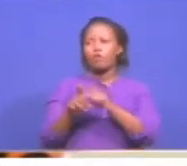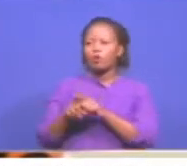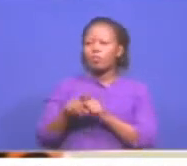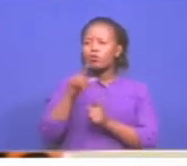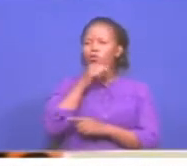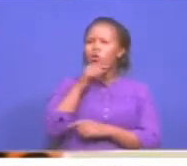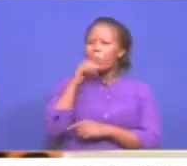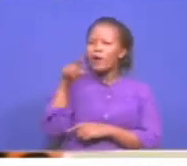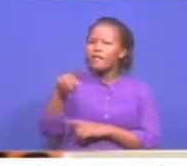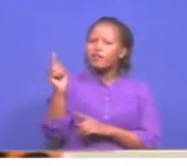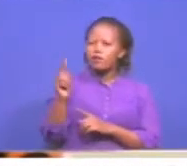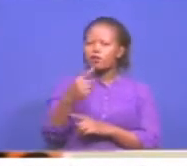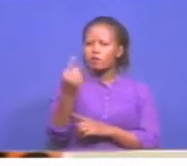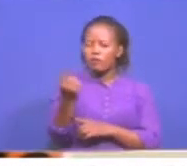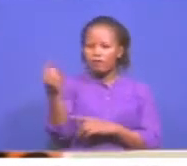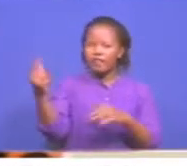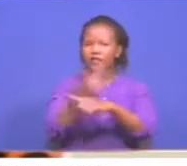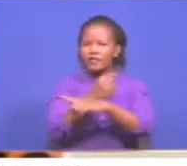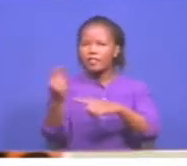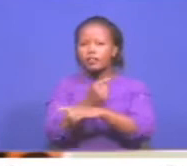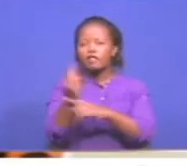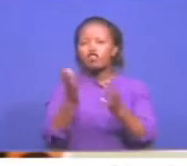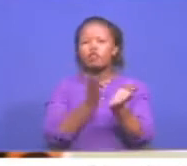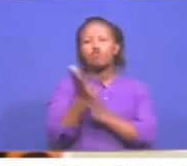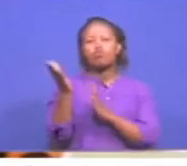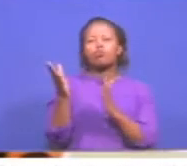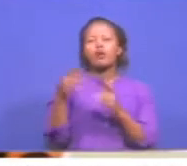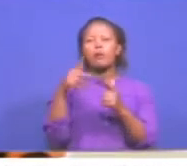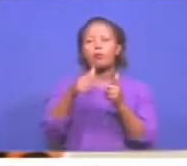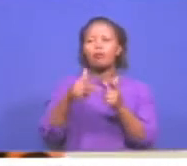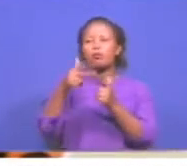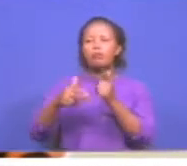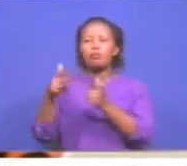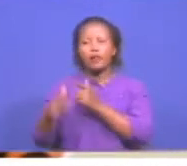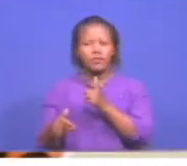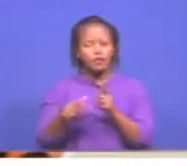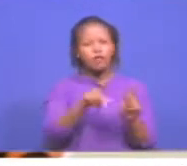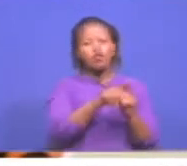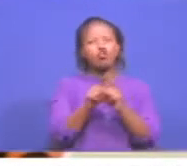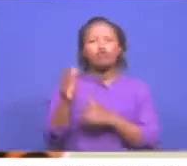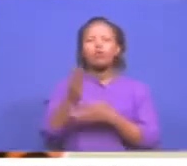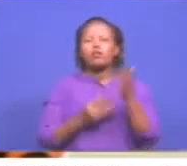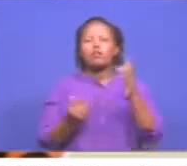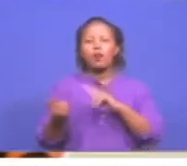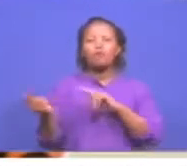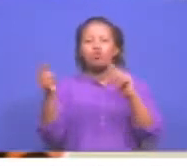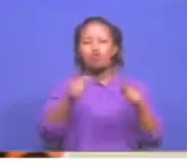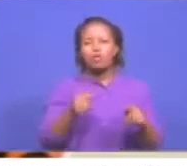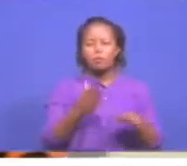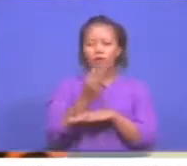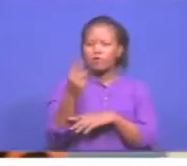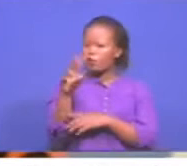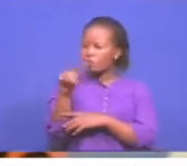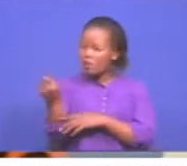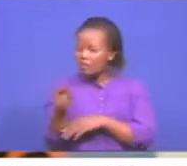Joe Kadhi's training was mainly in the mechanics of editing. Those who came into the scene after the 2000, you may not